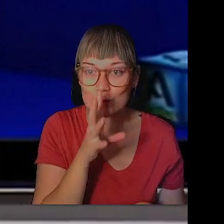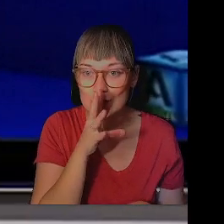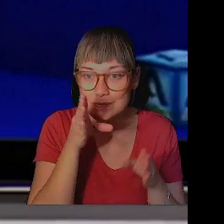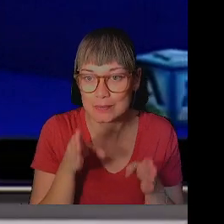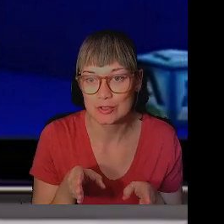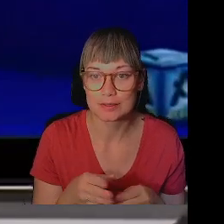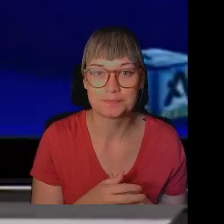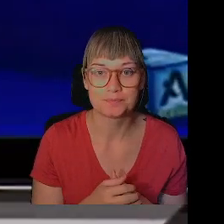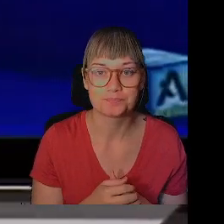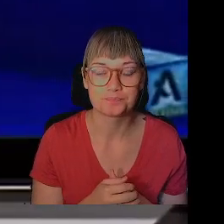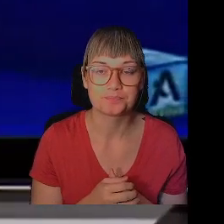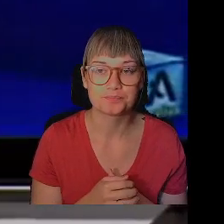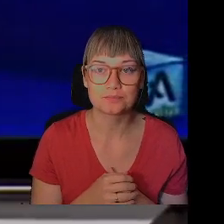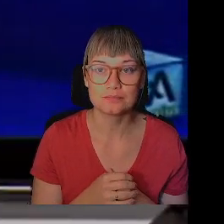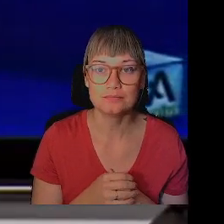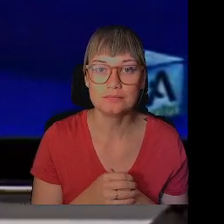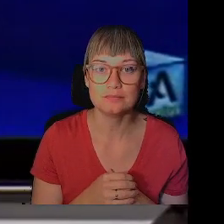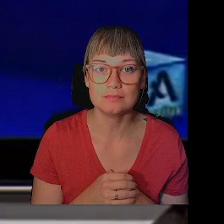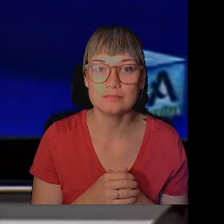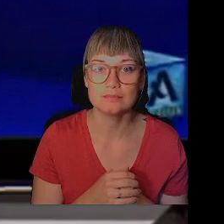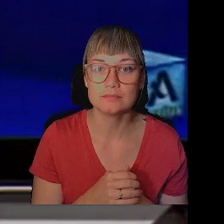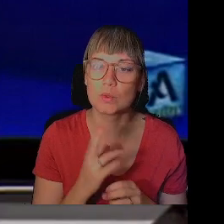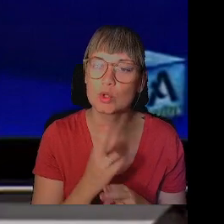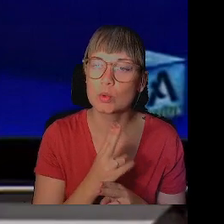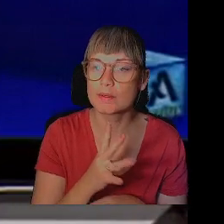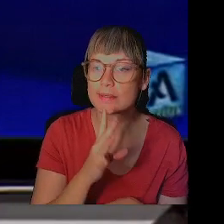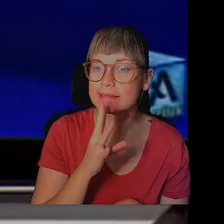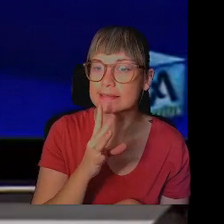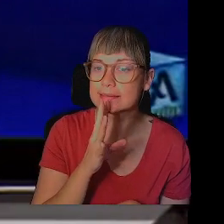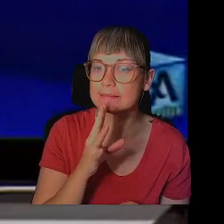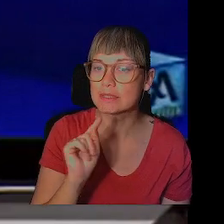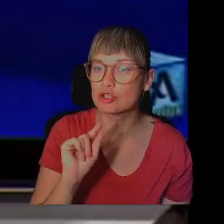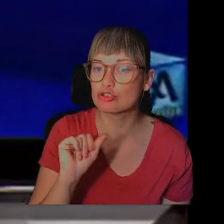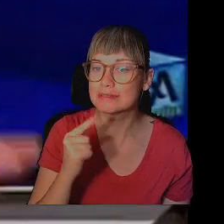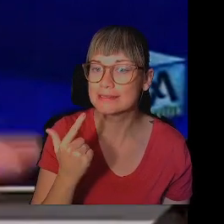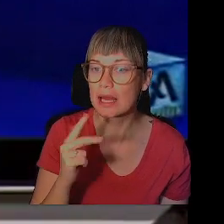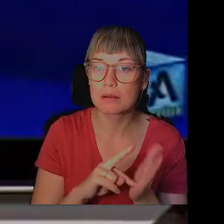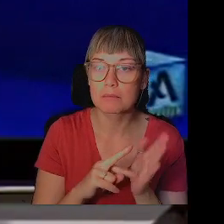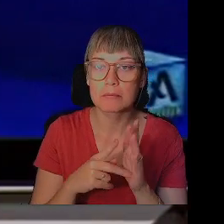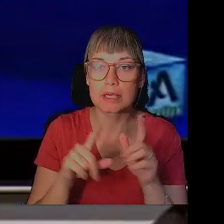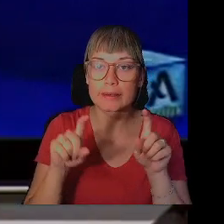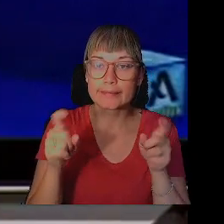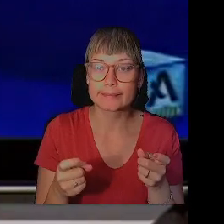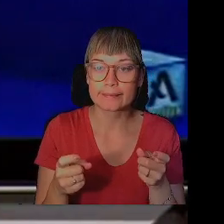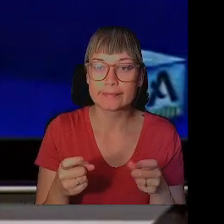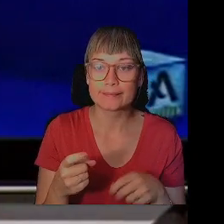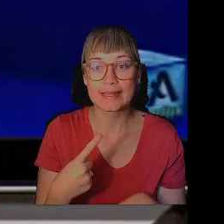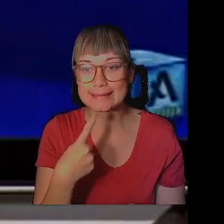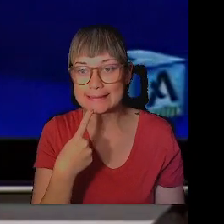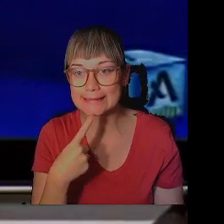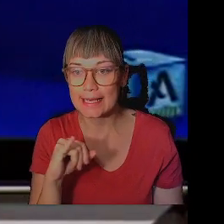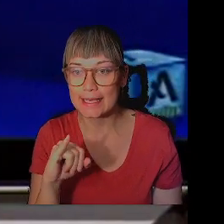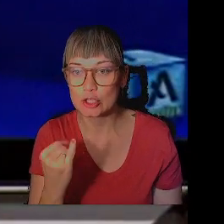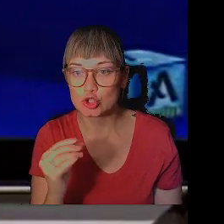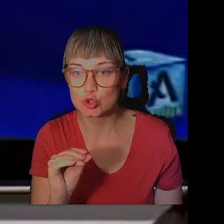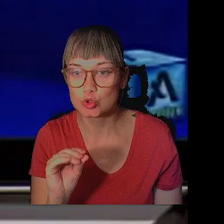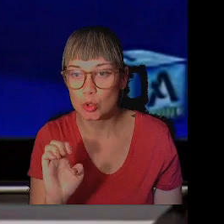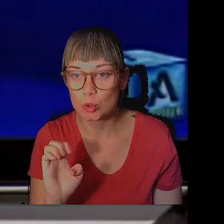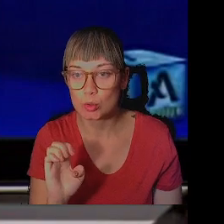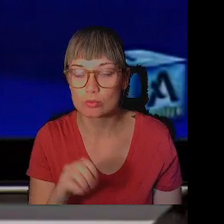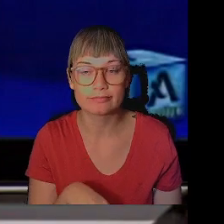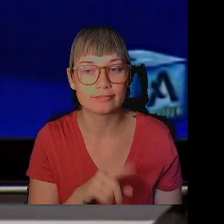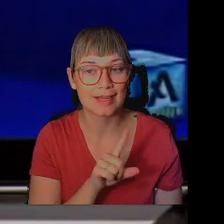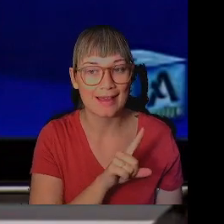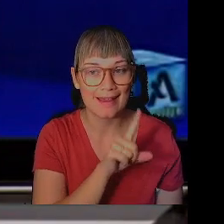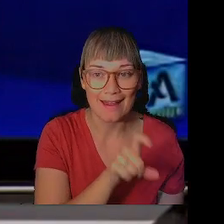to identify who said what. And speaker tags are the said Joe, asked Fred, those